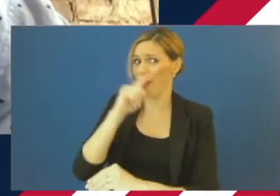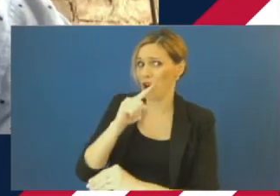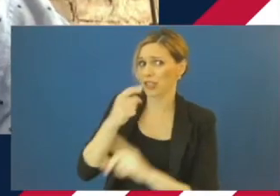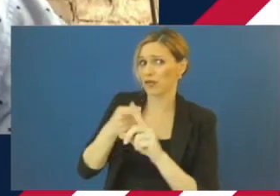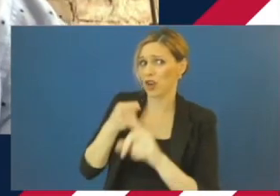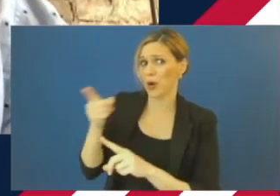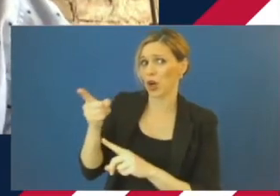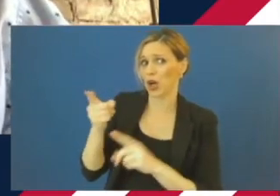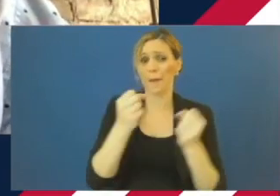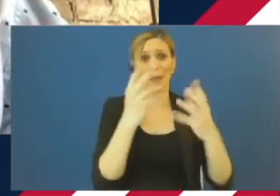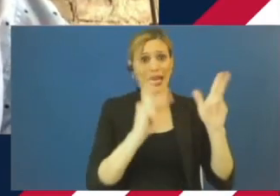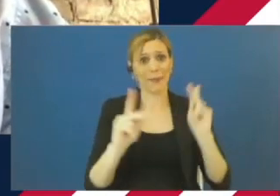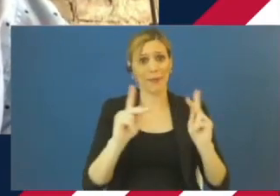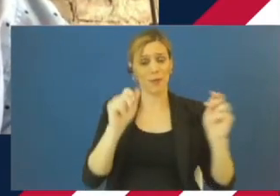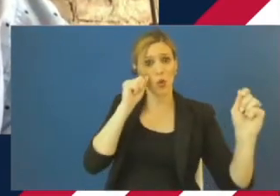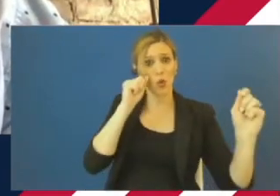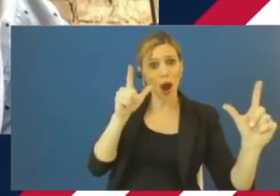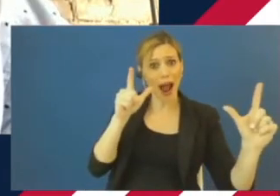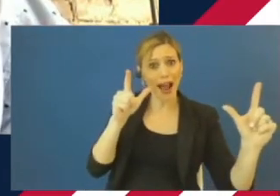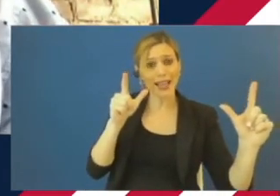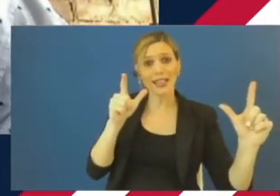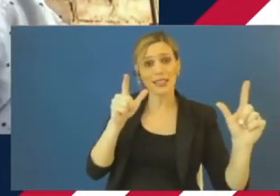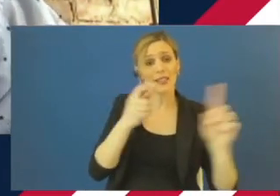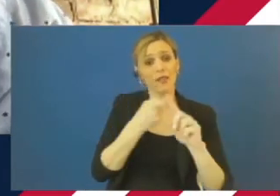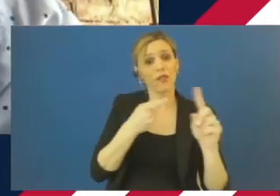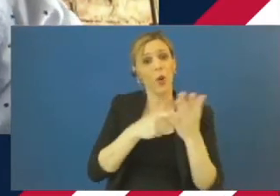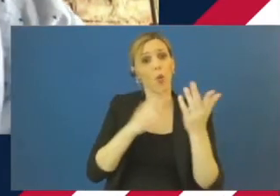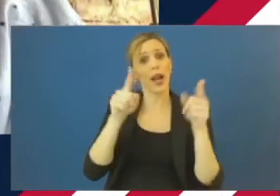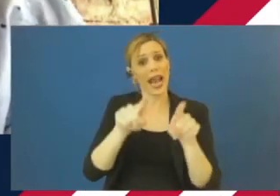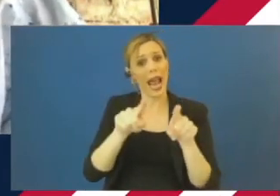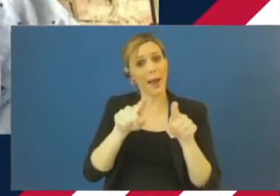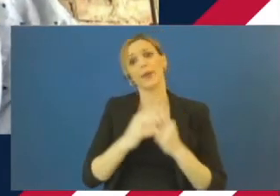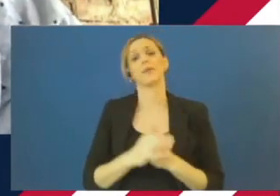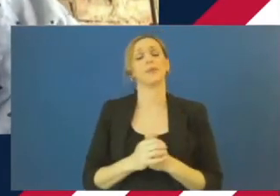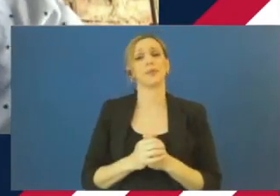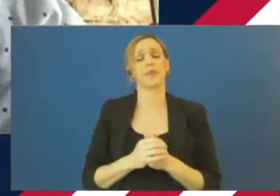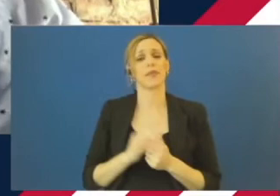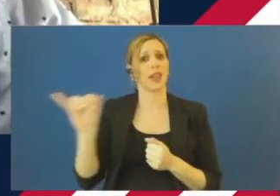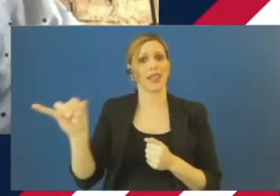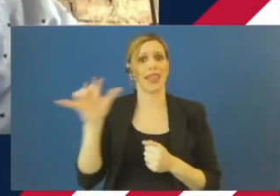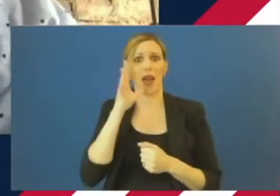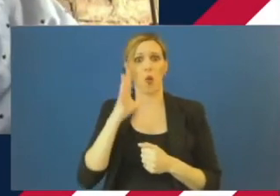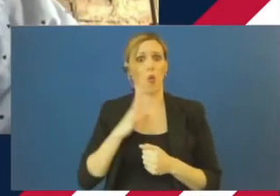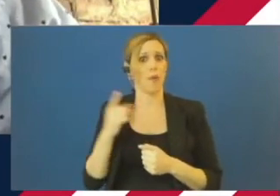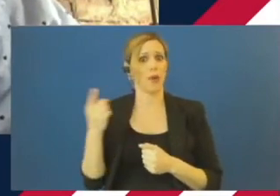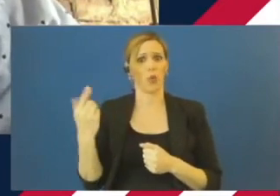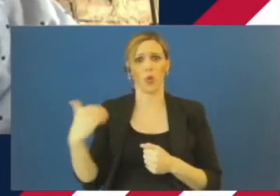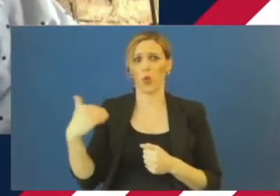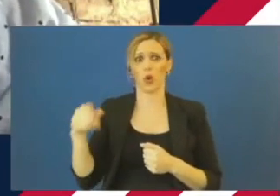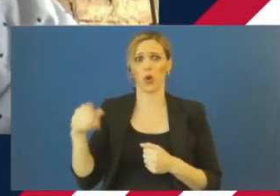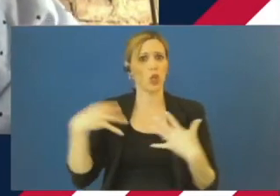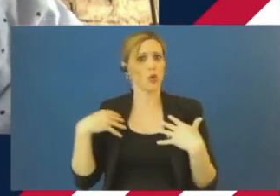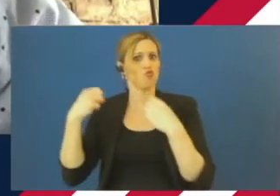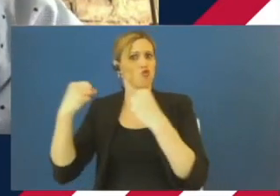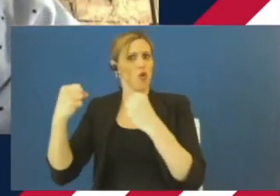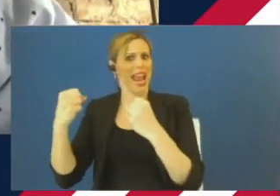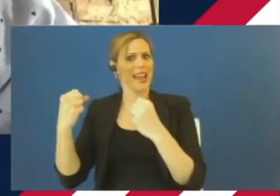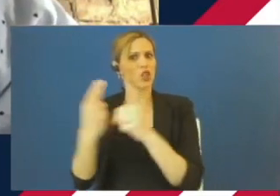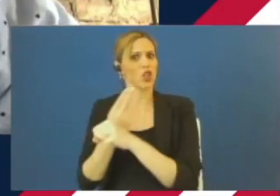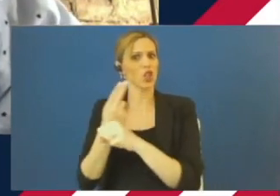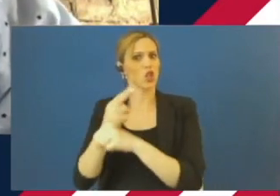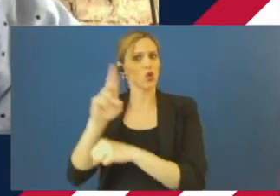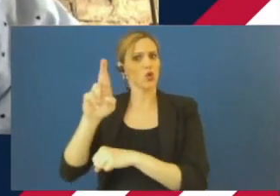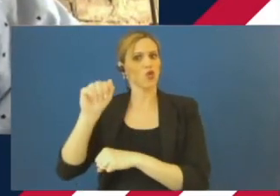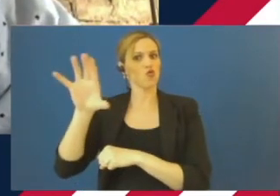were surprised by the brazenness of the use of race to manipulate the police. Others